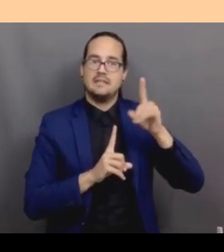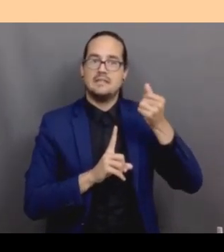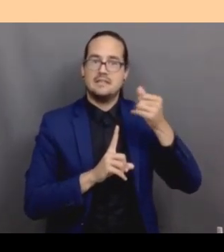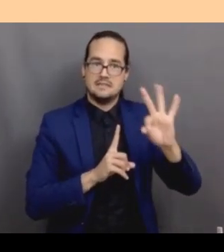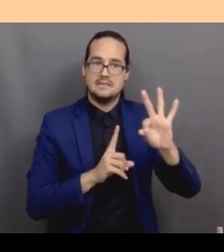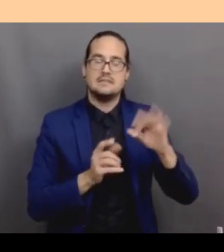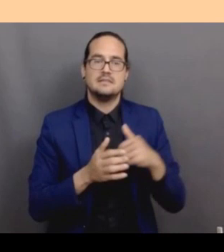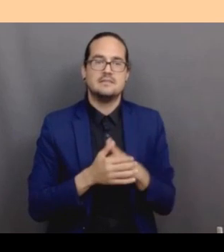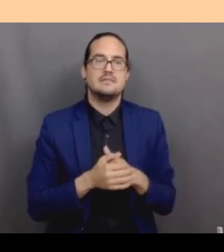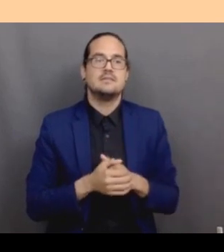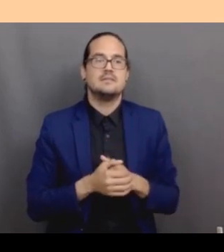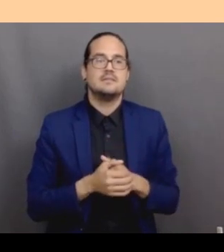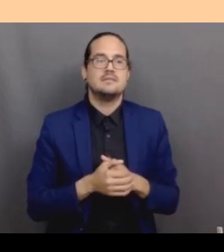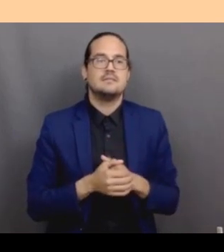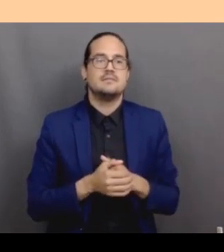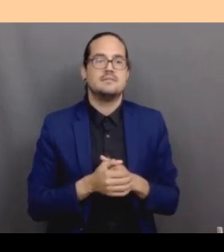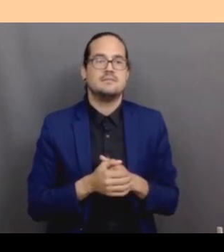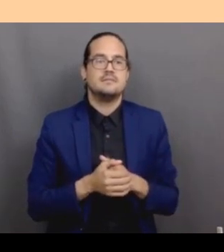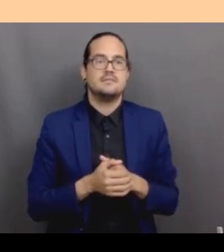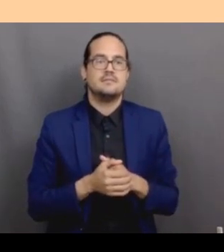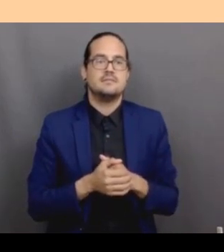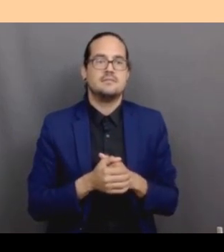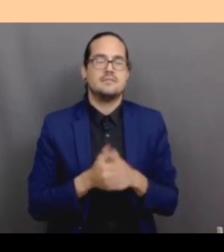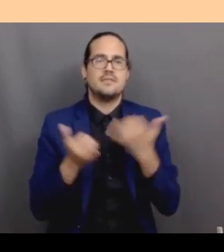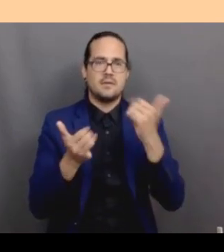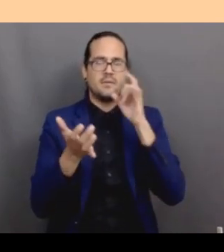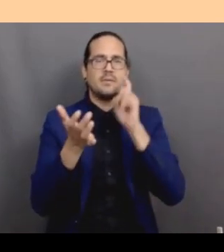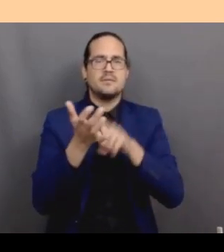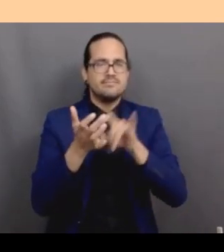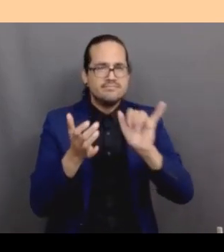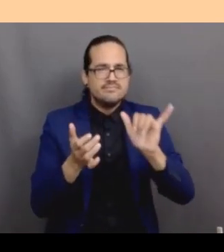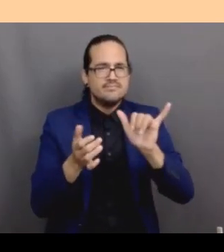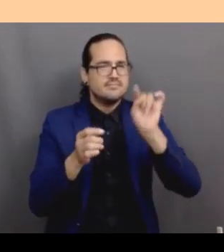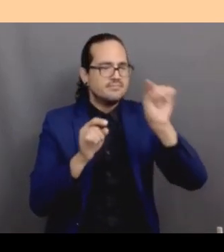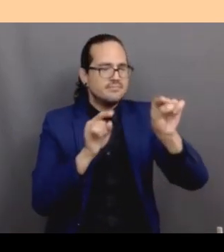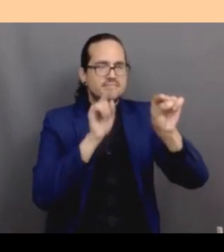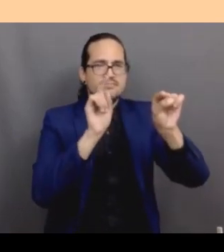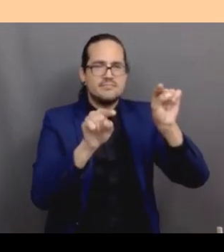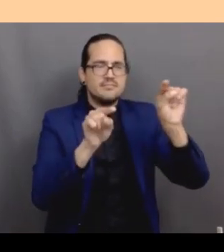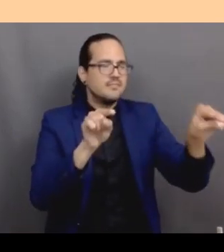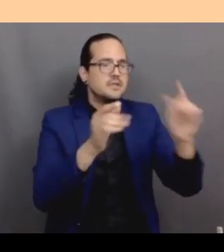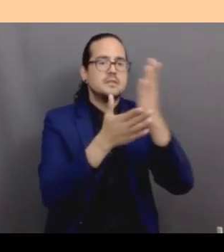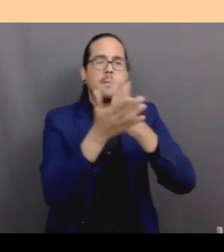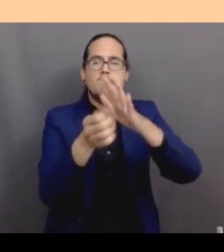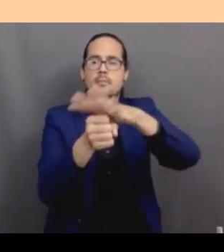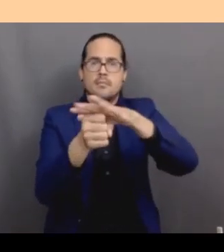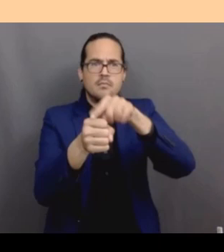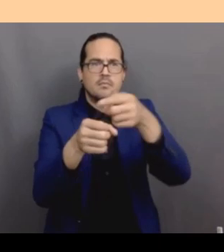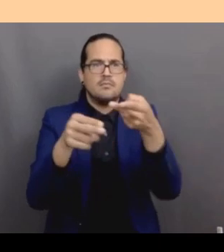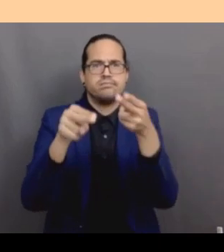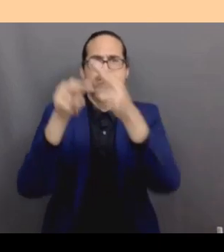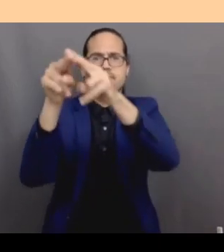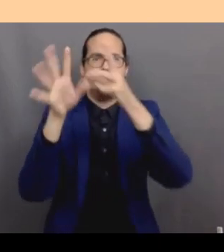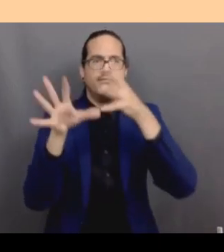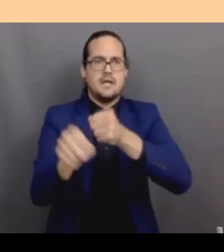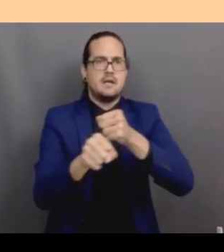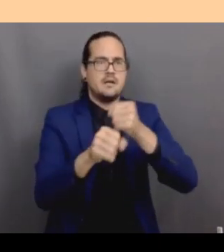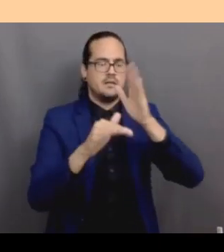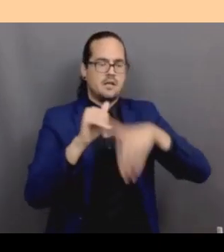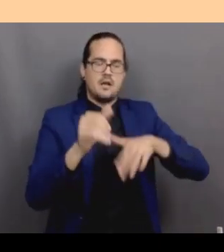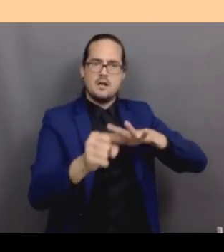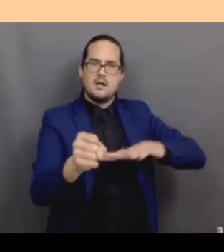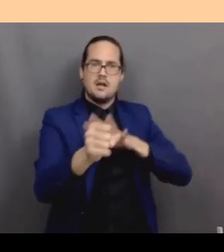our testing and engaging the community and increasing their awareness about the importance of testing and building trust with our community so